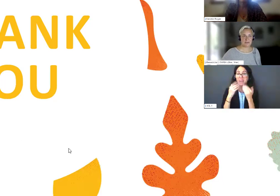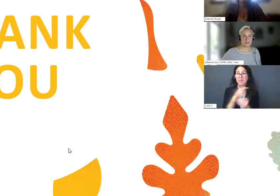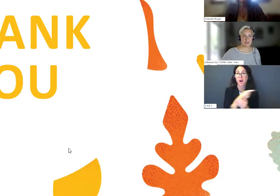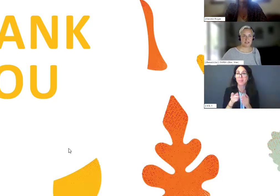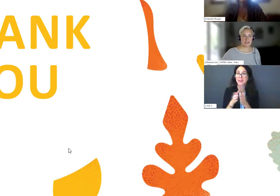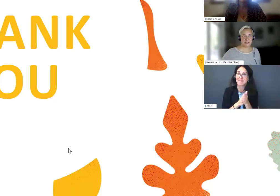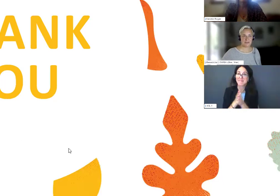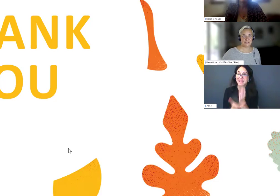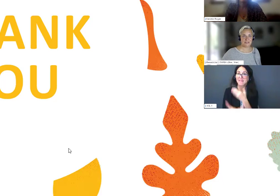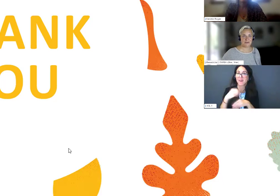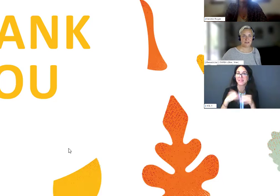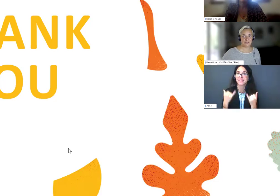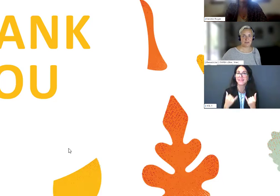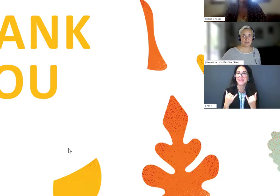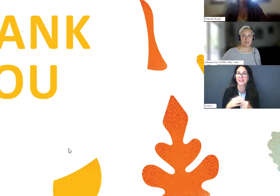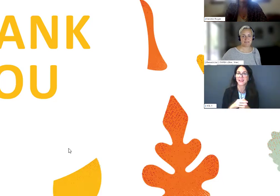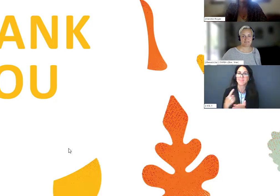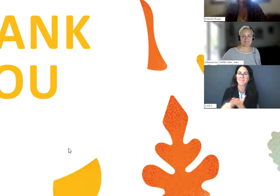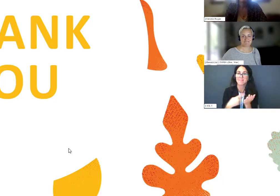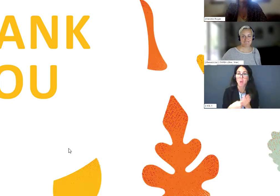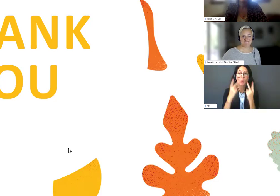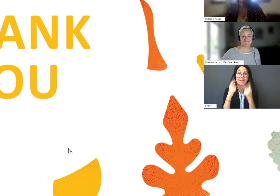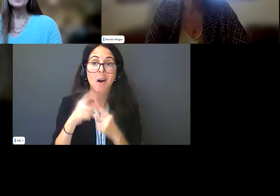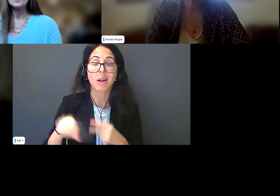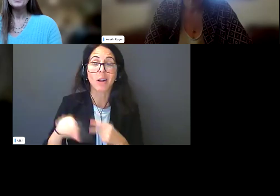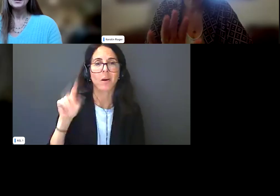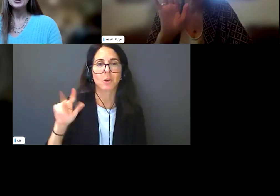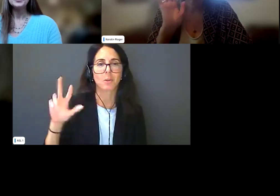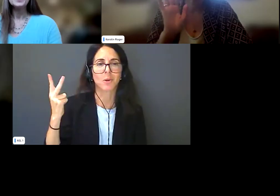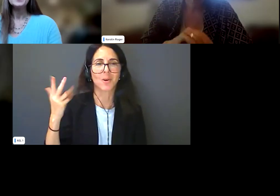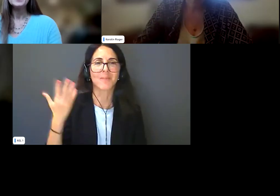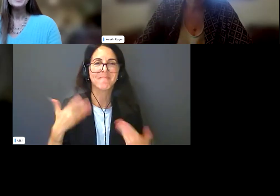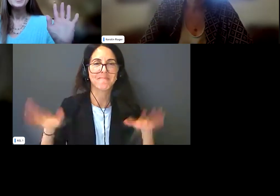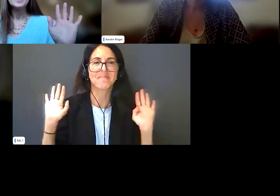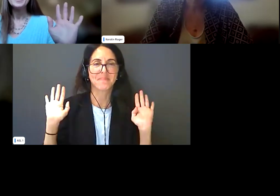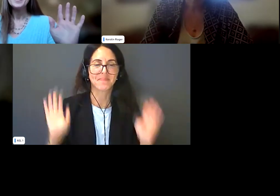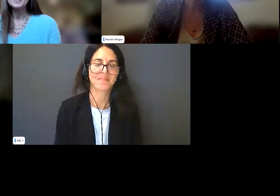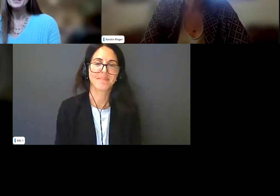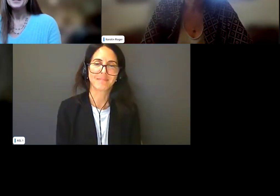today. It was really a pleasure, and we'll see you on October 3rd. Thank you.